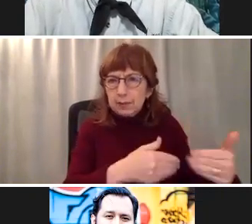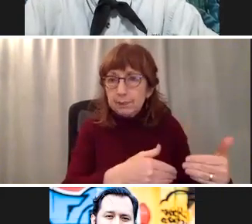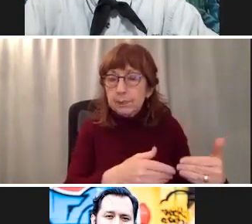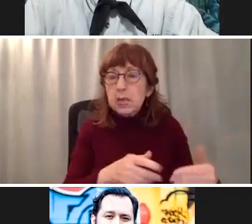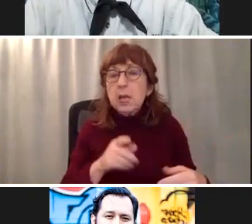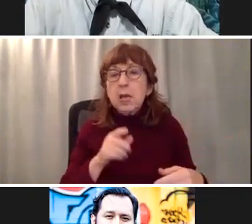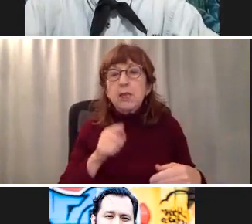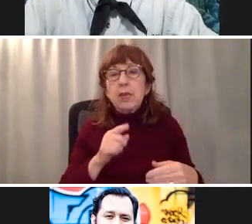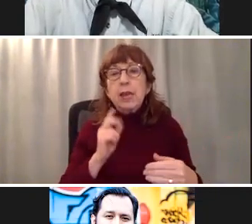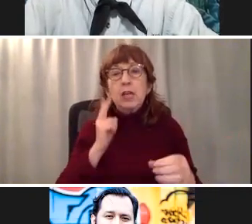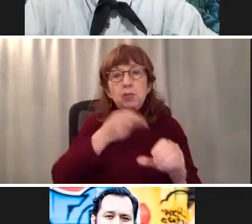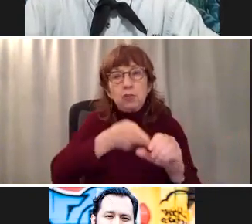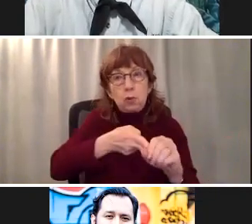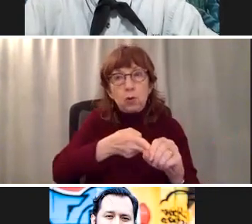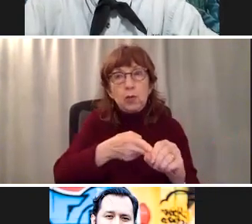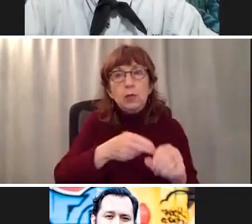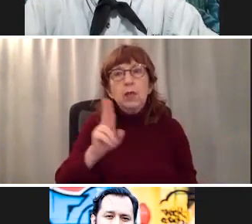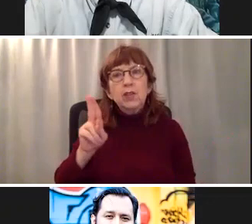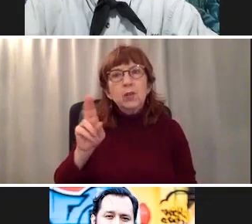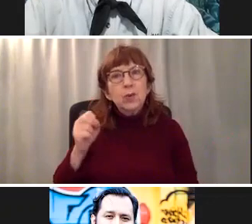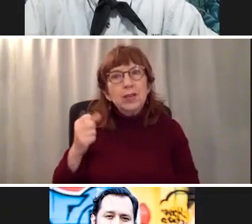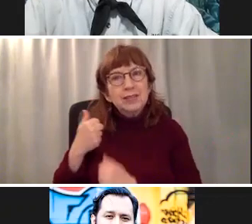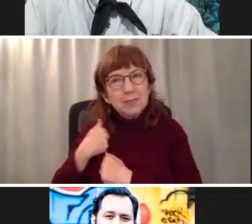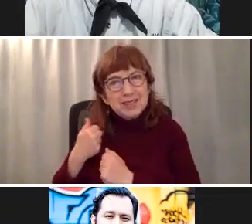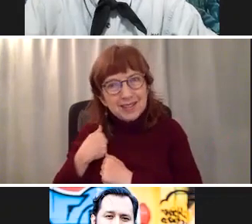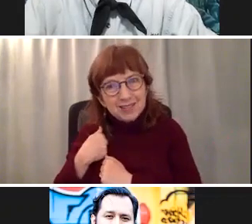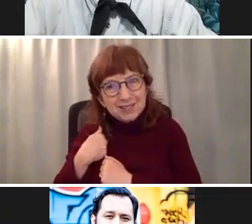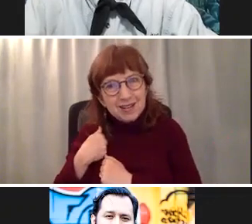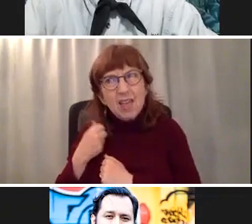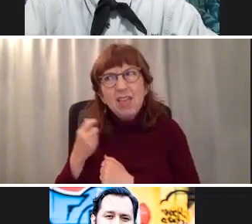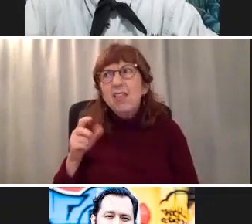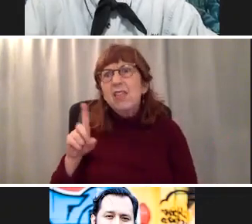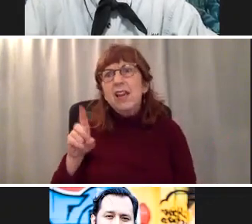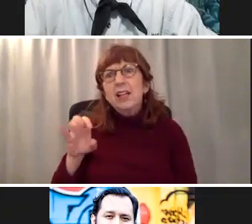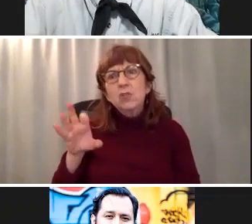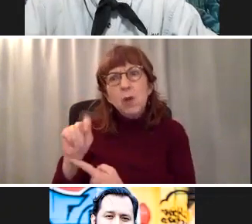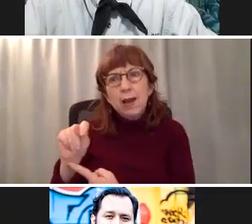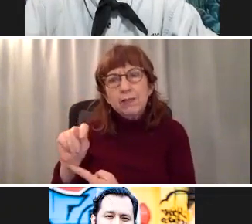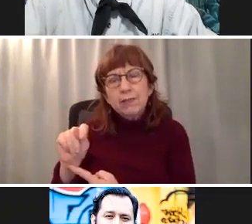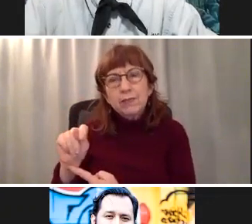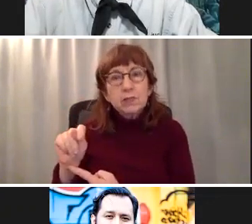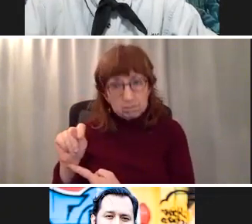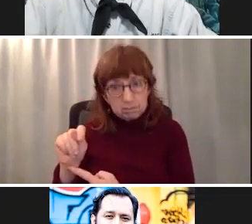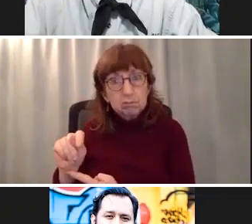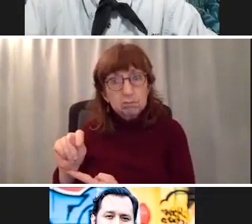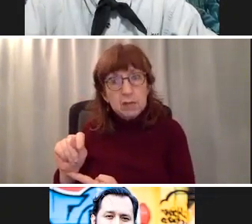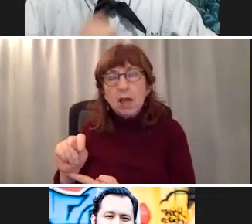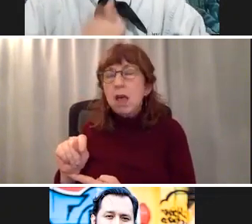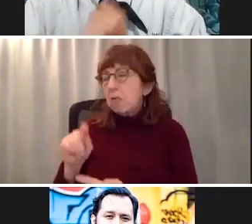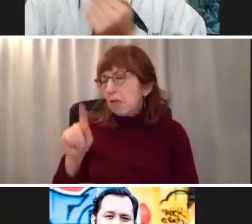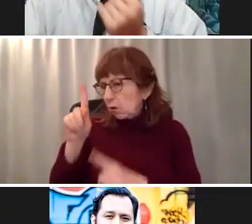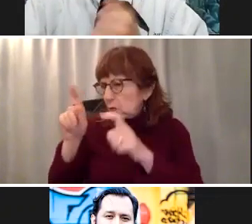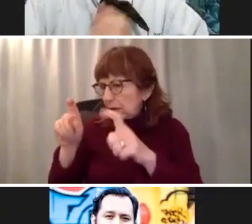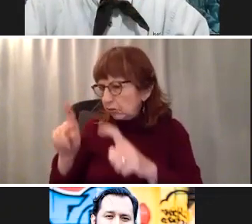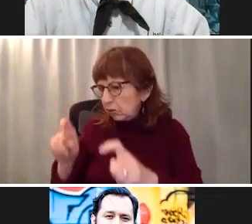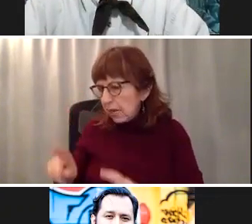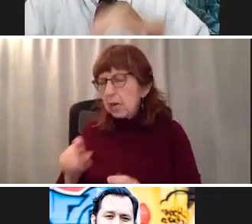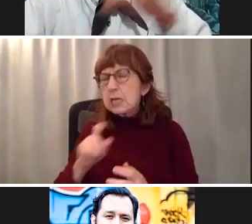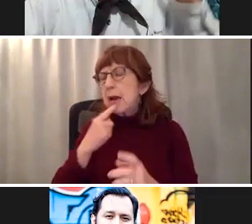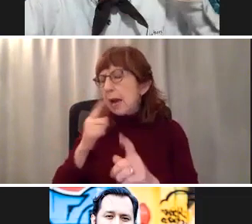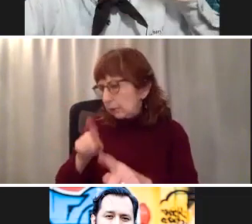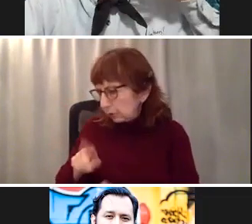the United States military, joined the draft. They had to answer a specific questionnaire to prove their